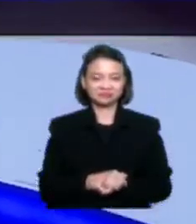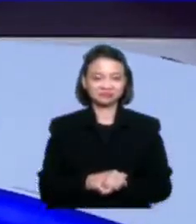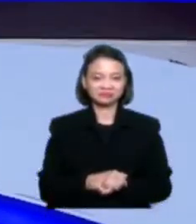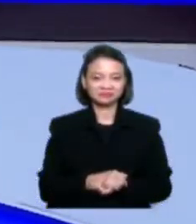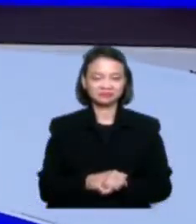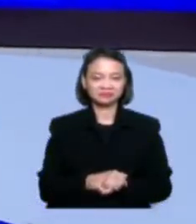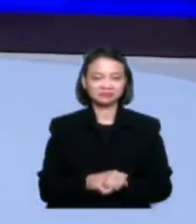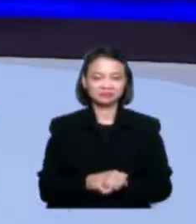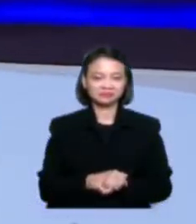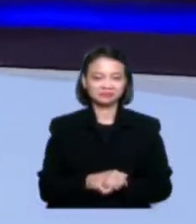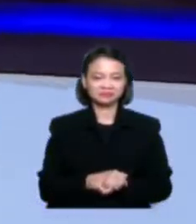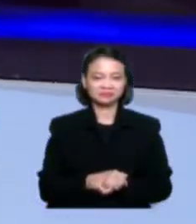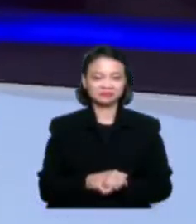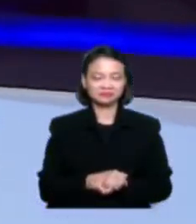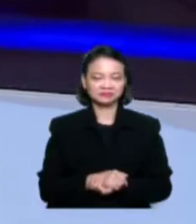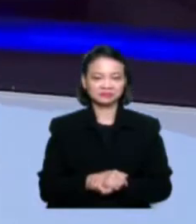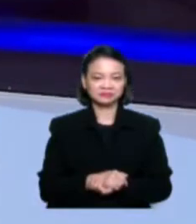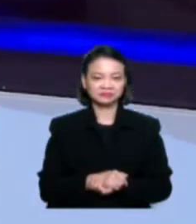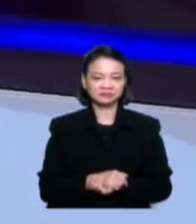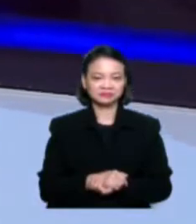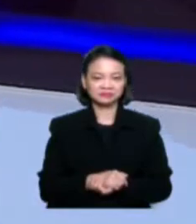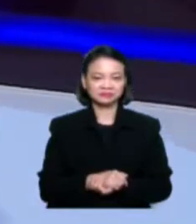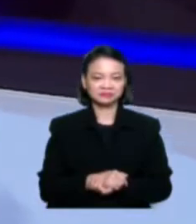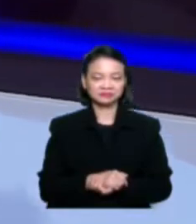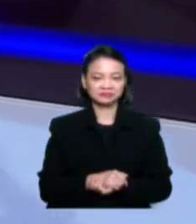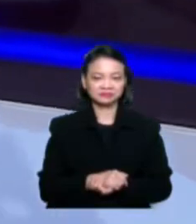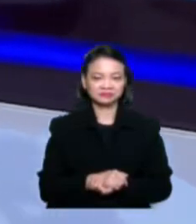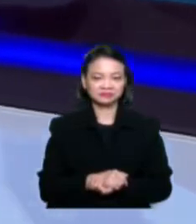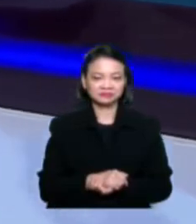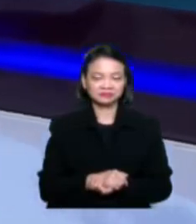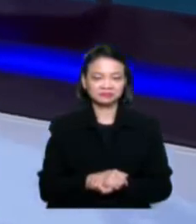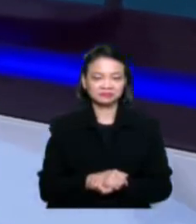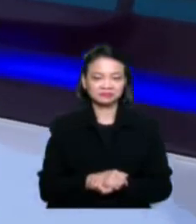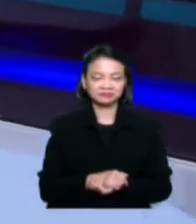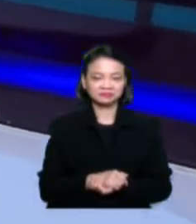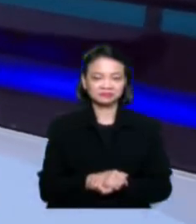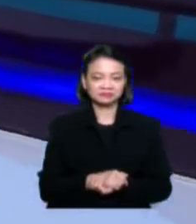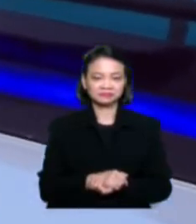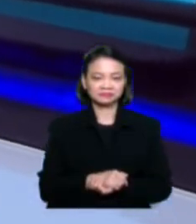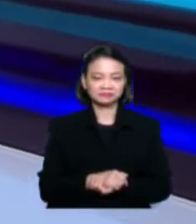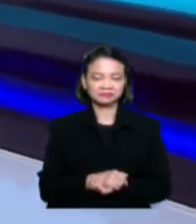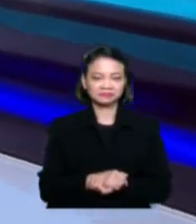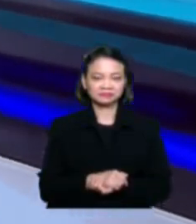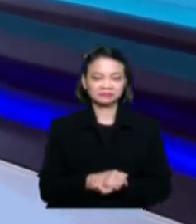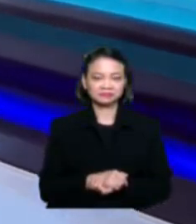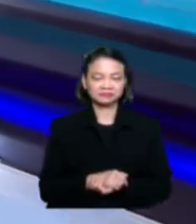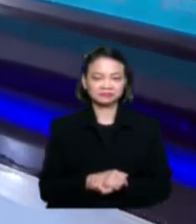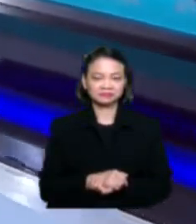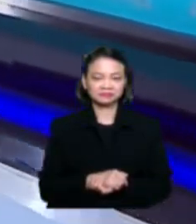more resilient city. So that be sure that Jakarta is ready for that, right? Yes, let's make sure together.